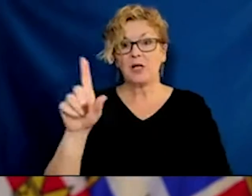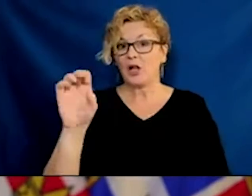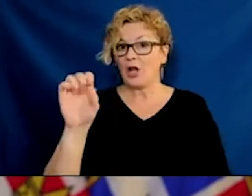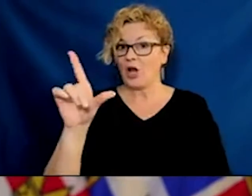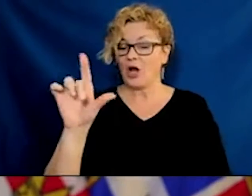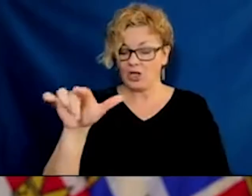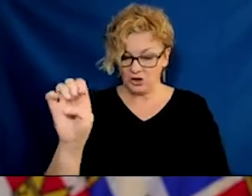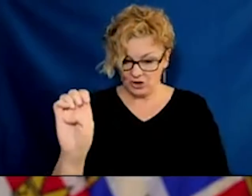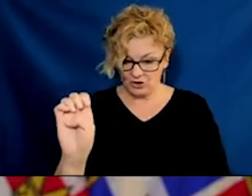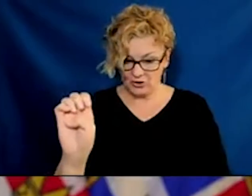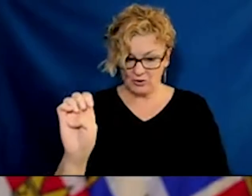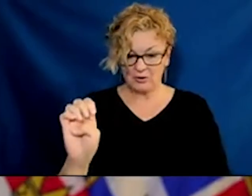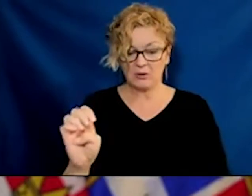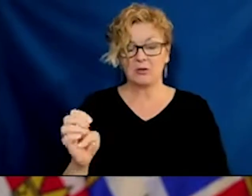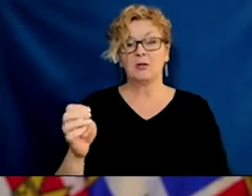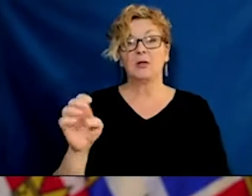this